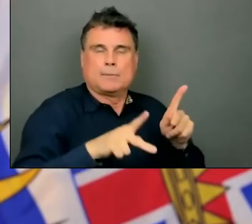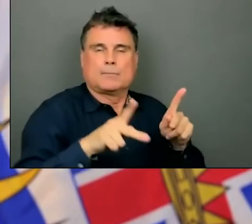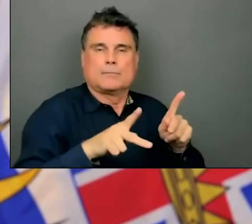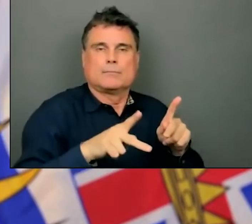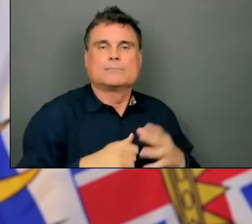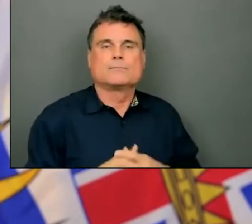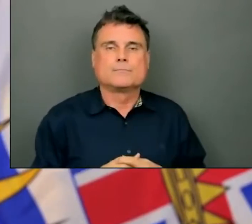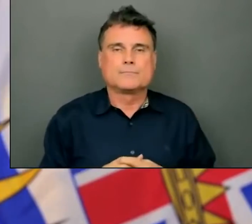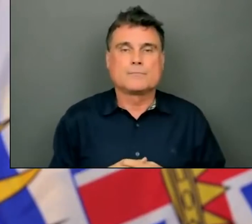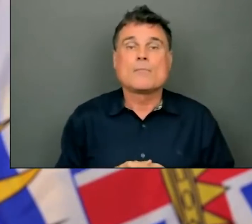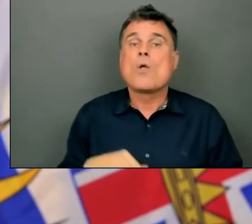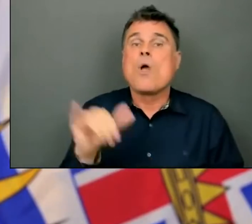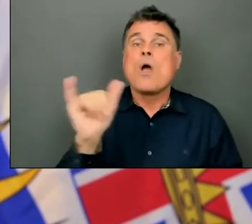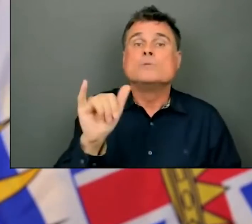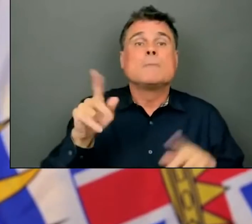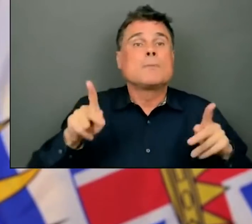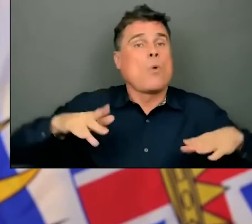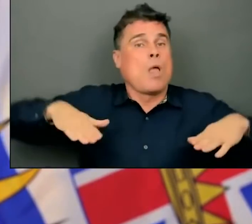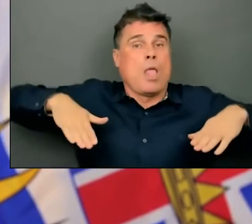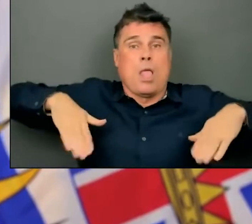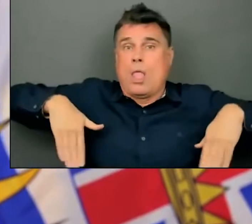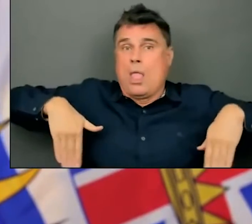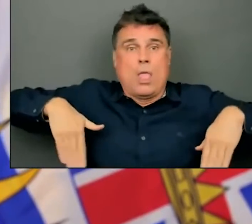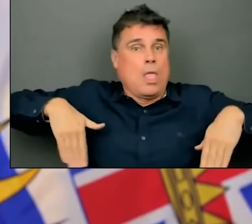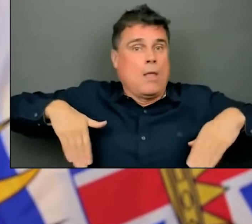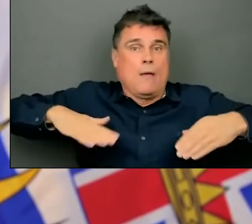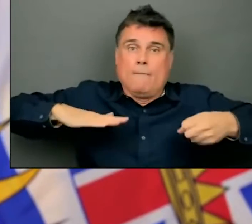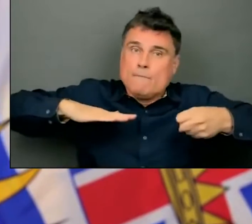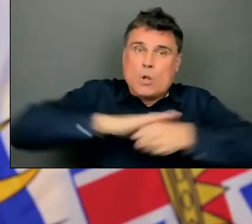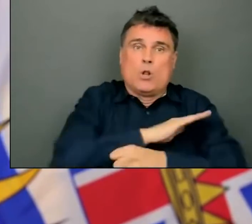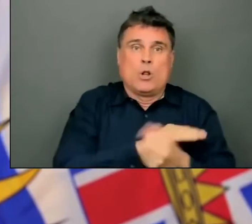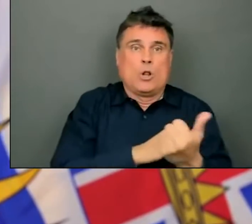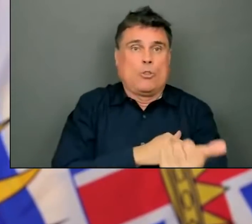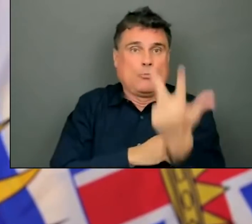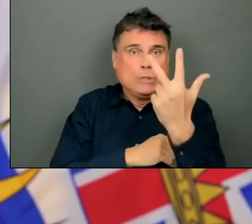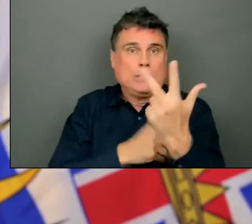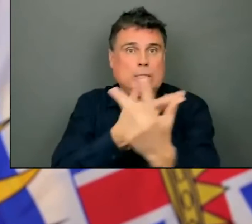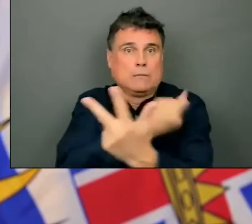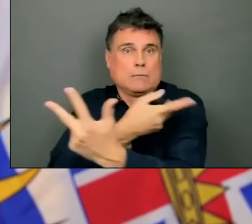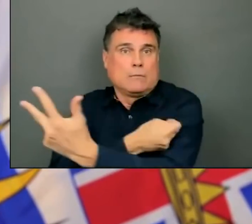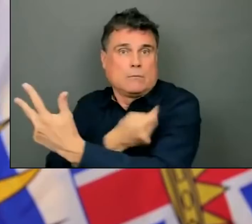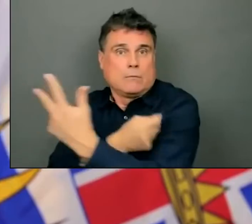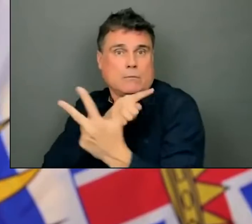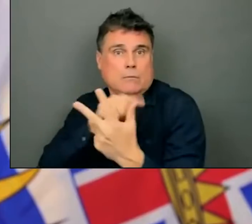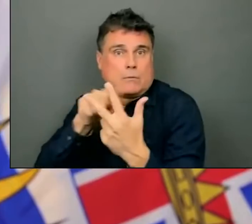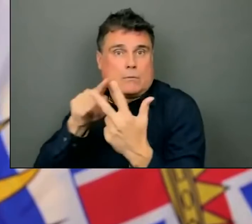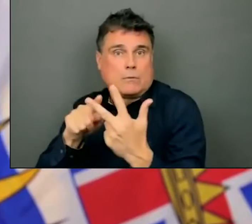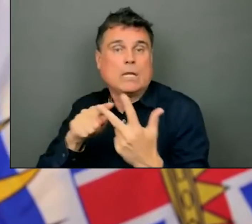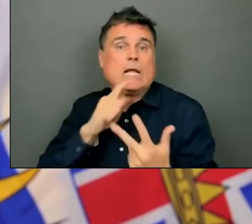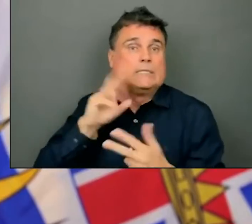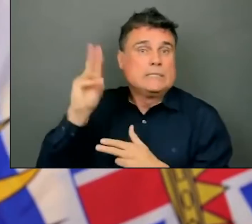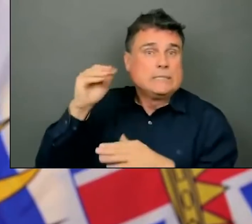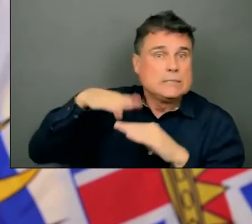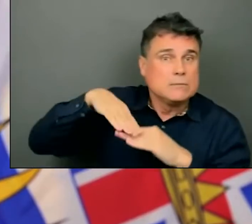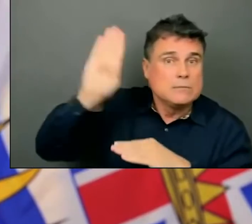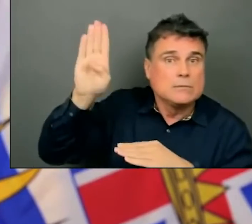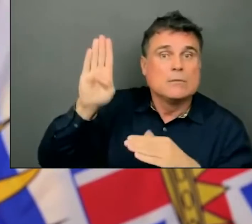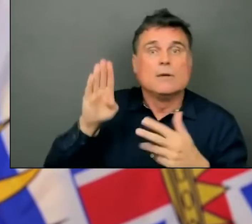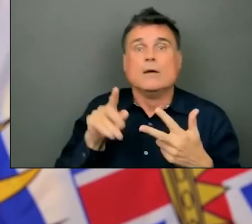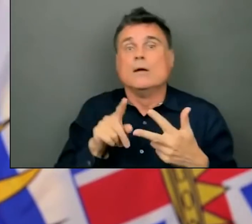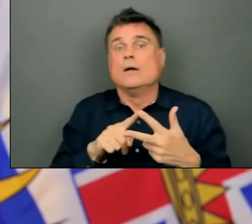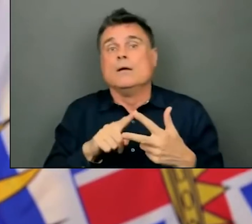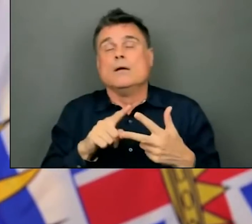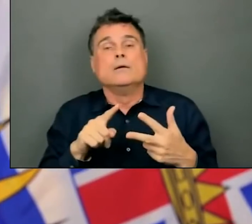fully vaccinated, and people, especially if you're over 60 or you have other underlying illnesses. So these are a positive